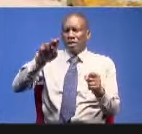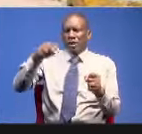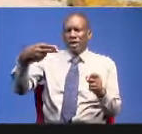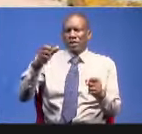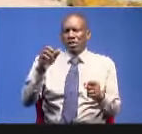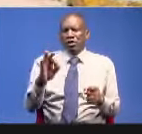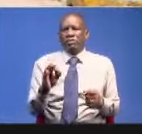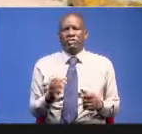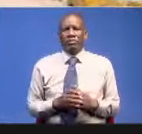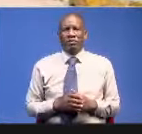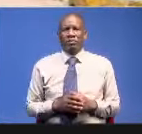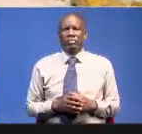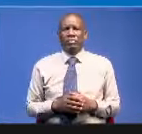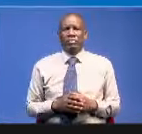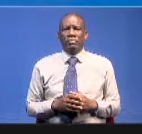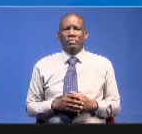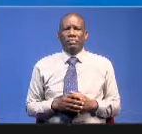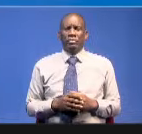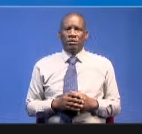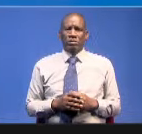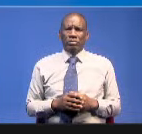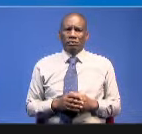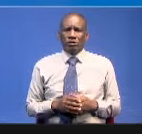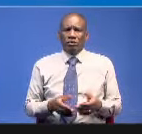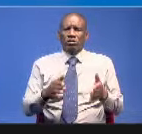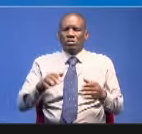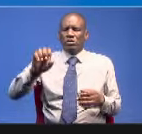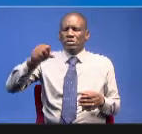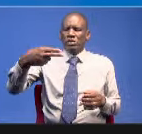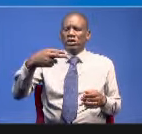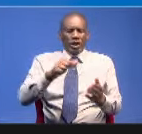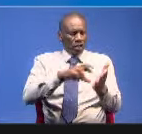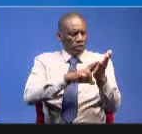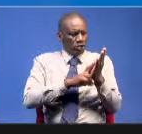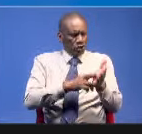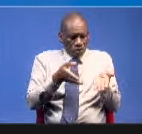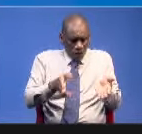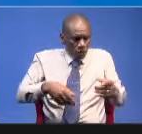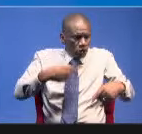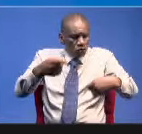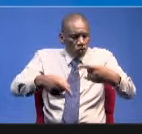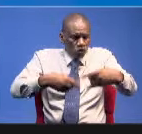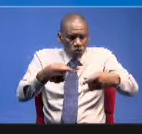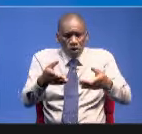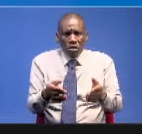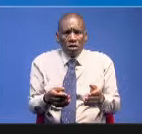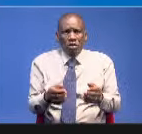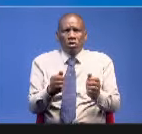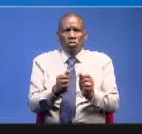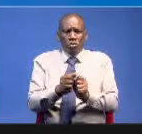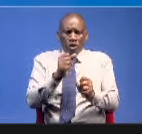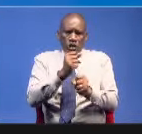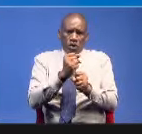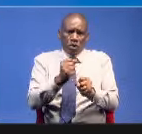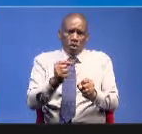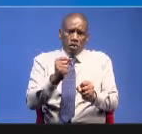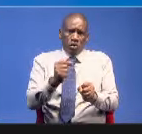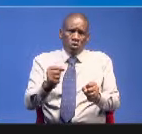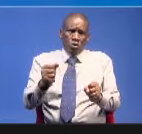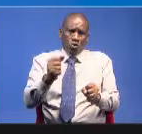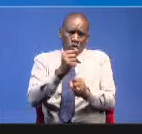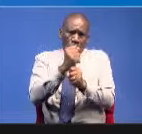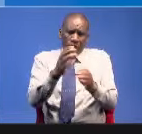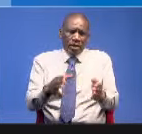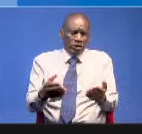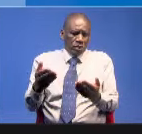Fund, NHIF. SHA registration is currently ongoing, with employees who receive payslips